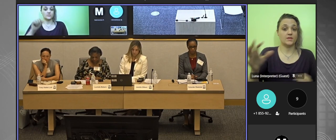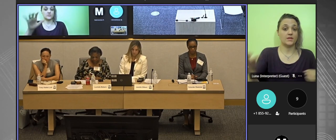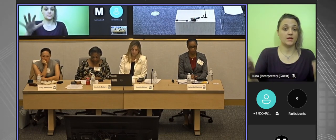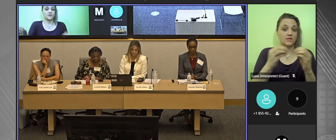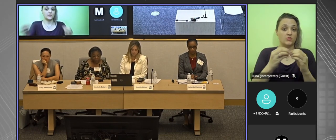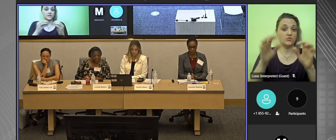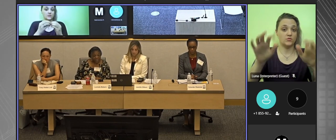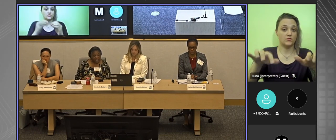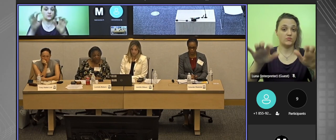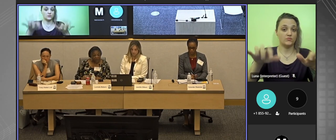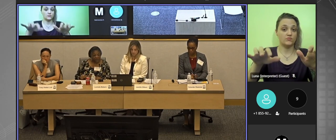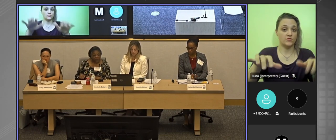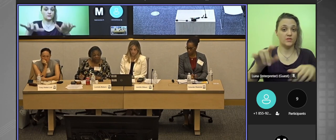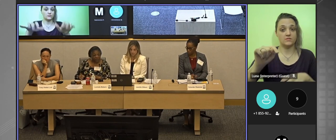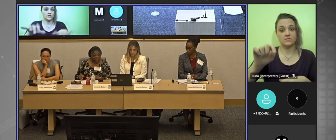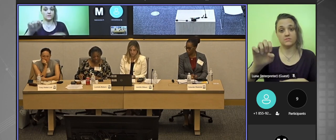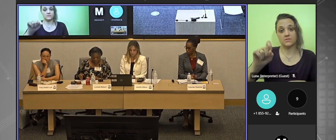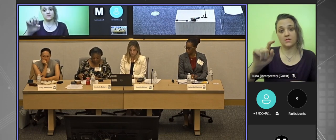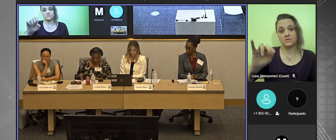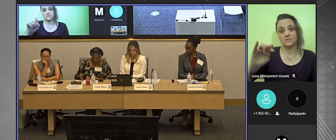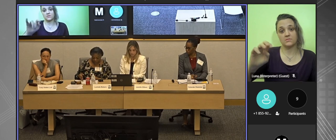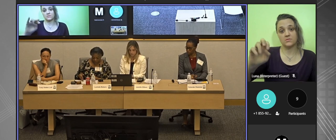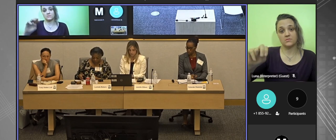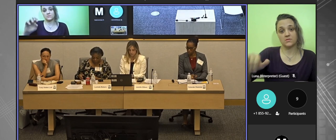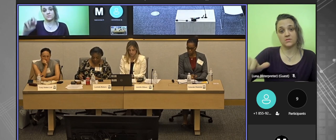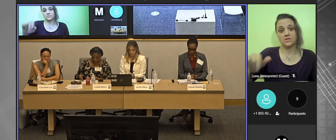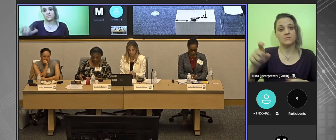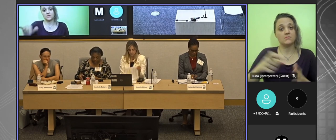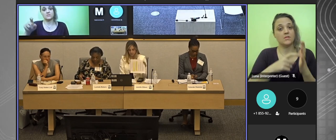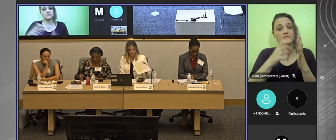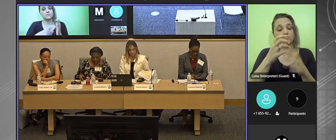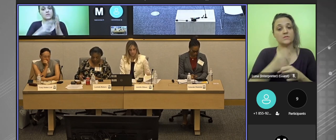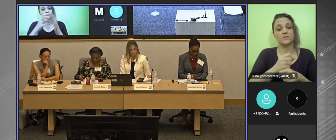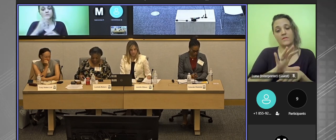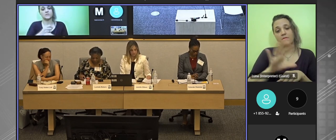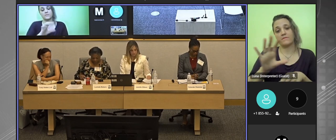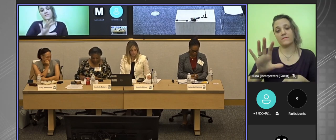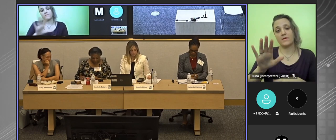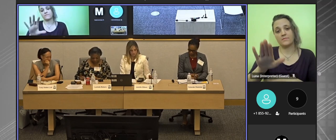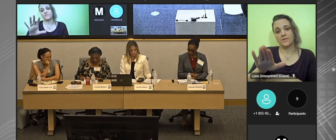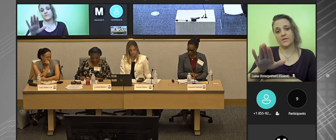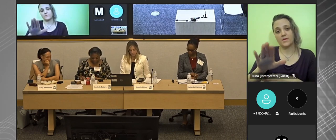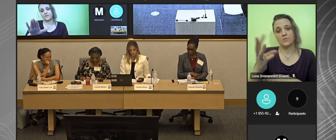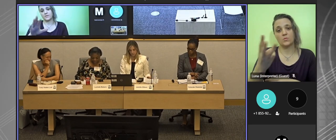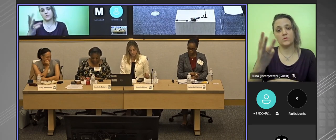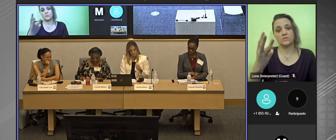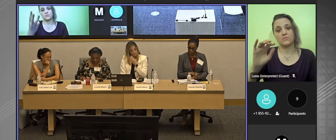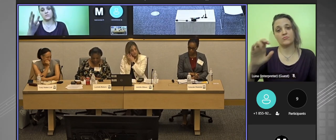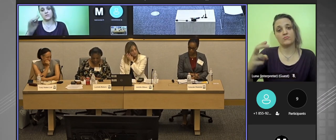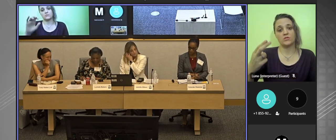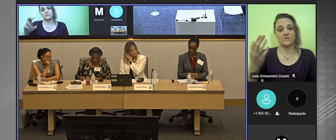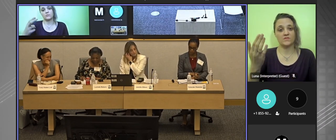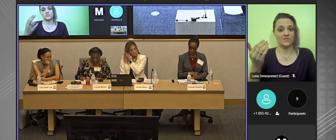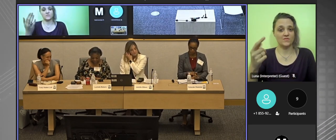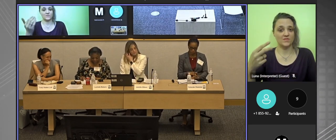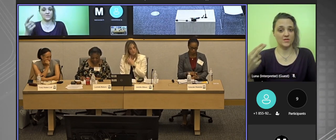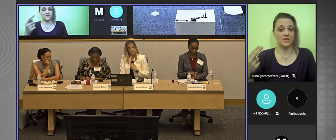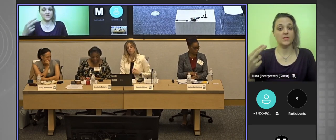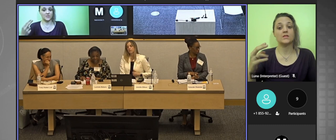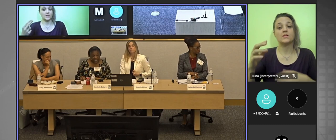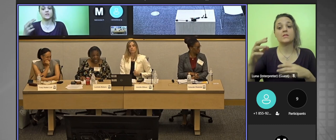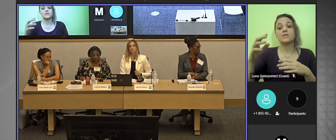to submit additional written testimony. It must be received by 5 p.m. on Wednesday, March the